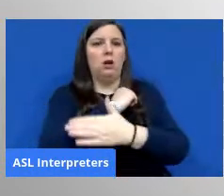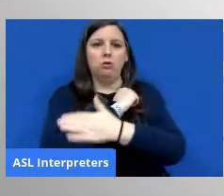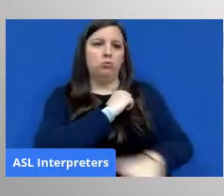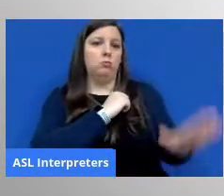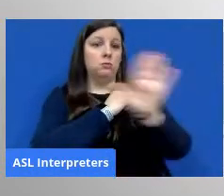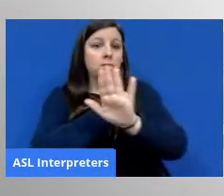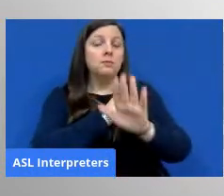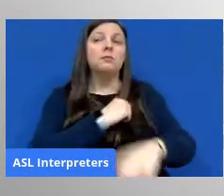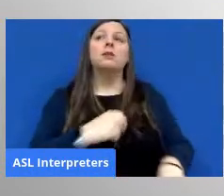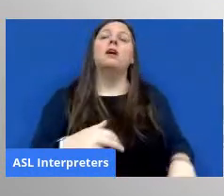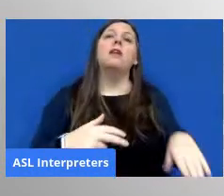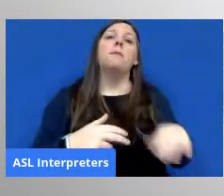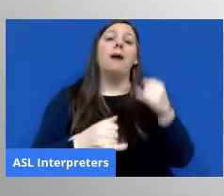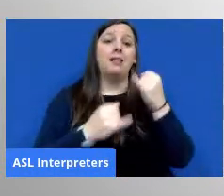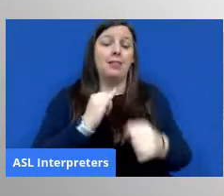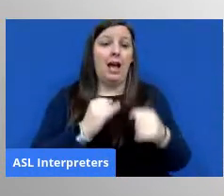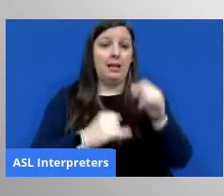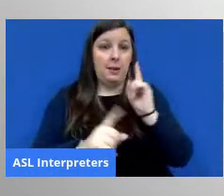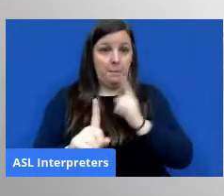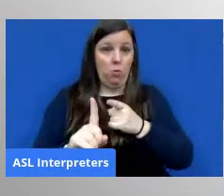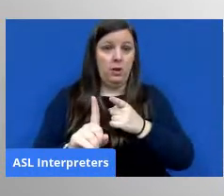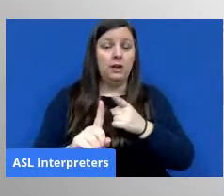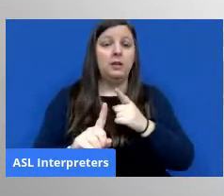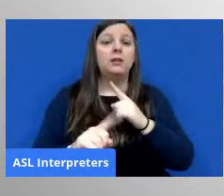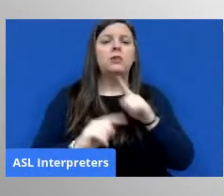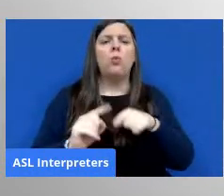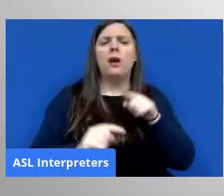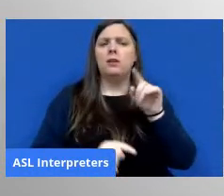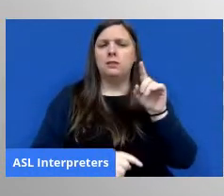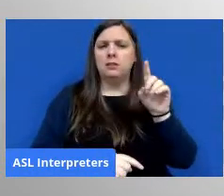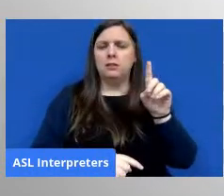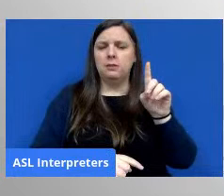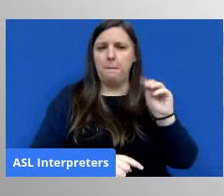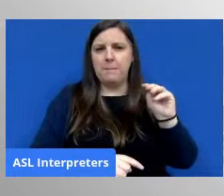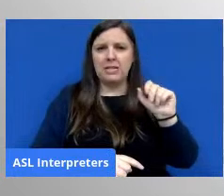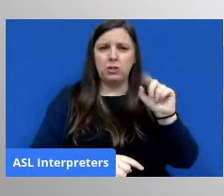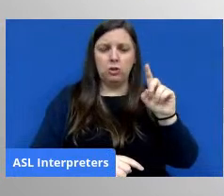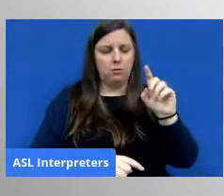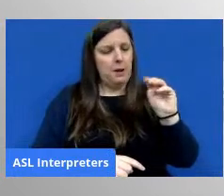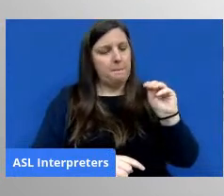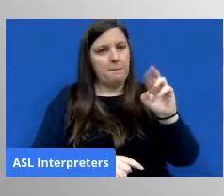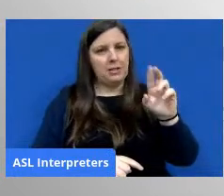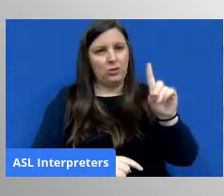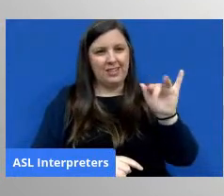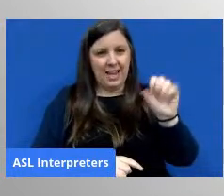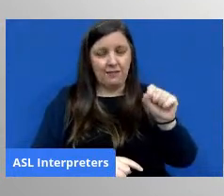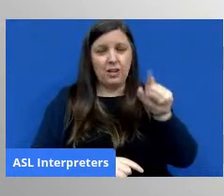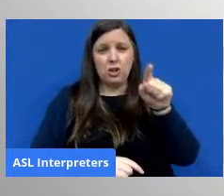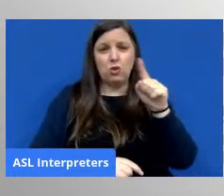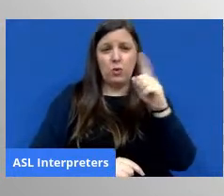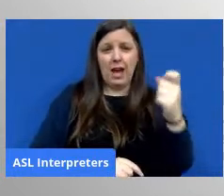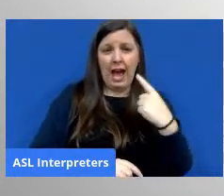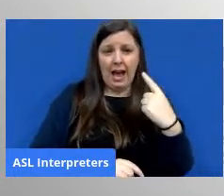be, when you asked Mr. Davis about something being an arrest that otherwise would not have, I ask that you continue to keep in